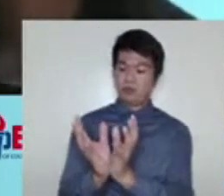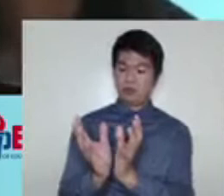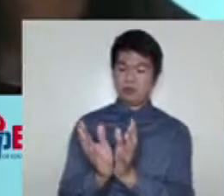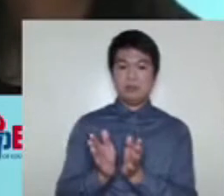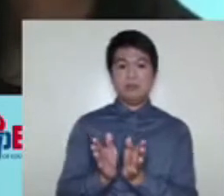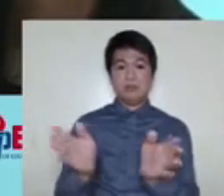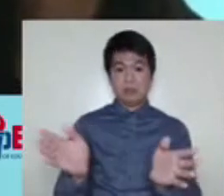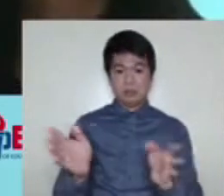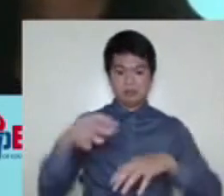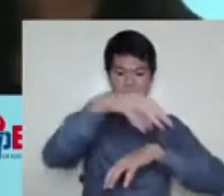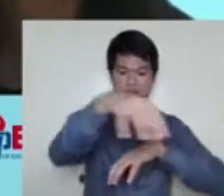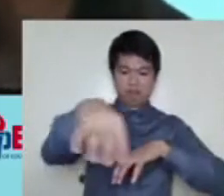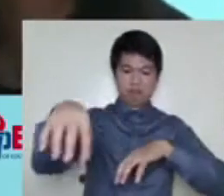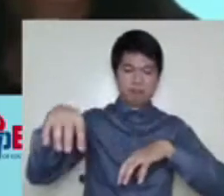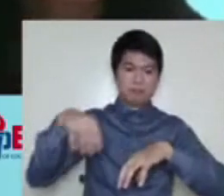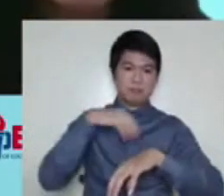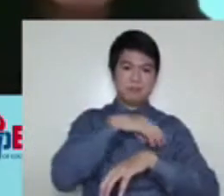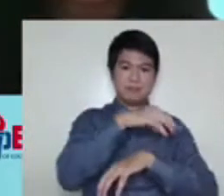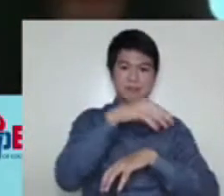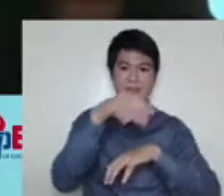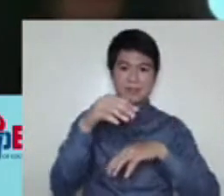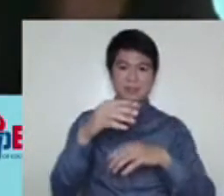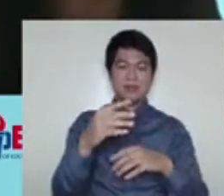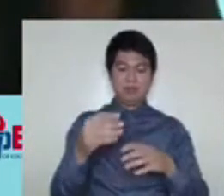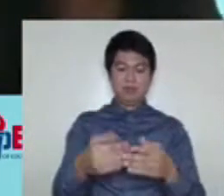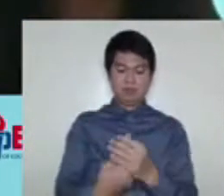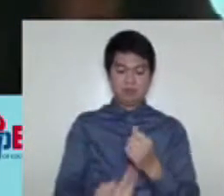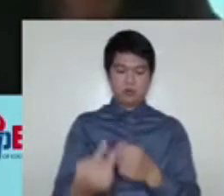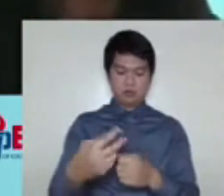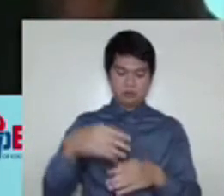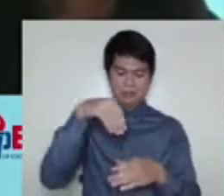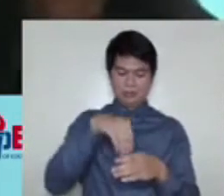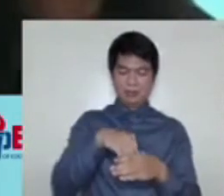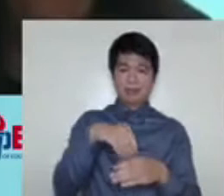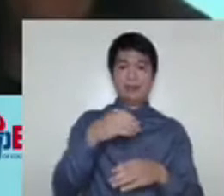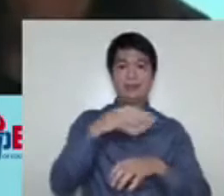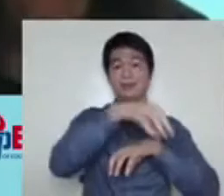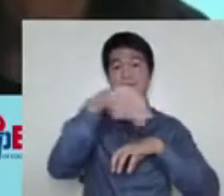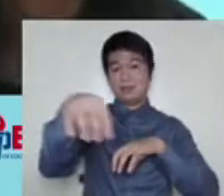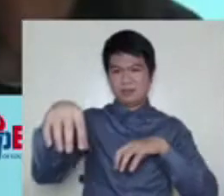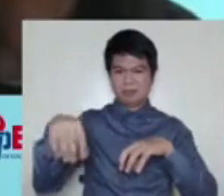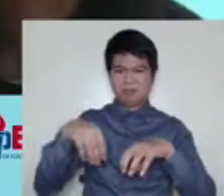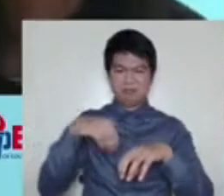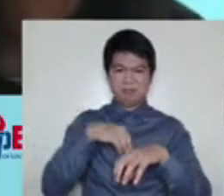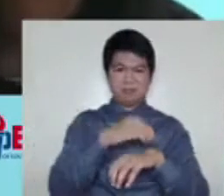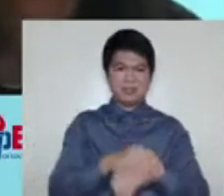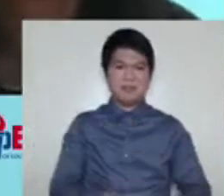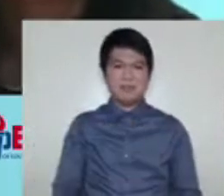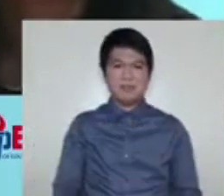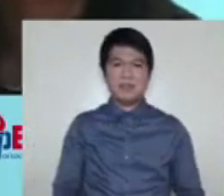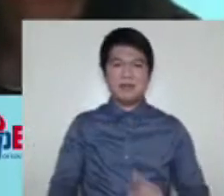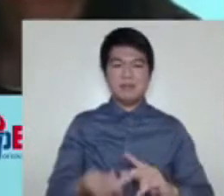this refers to both internal and external stakeholders. So further down our additional notes for